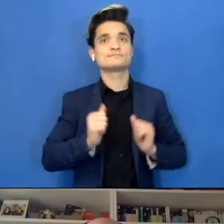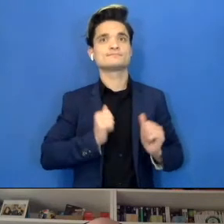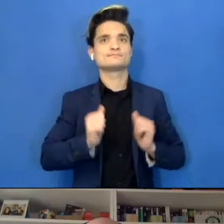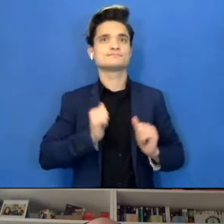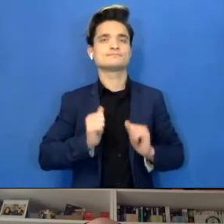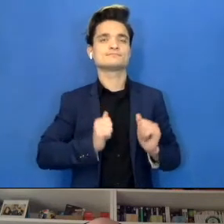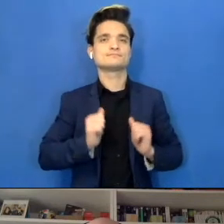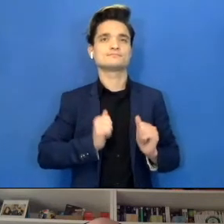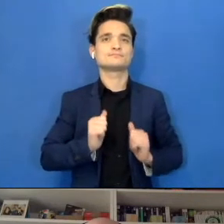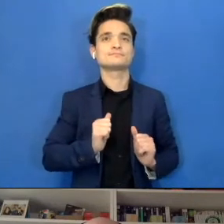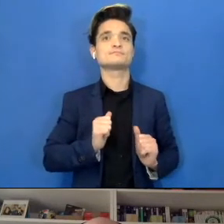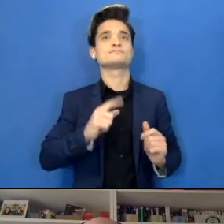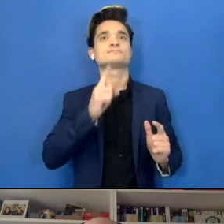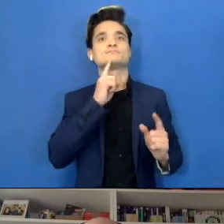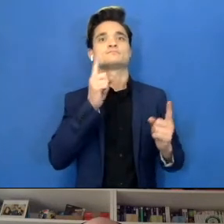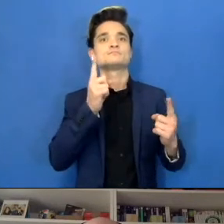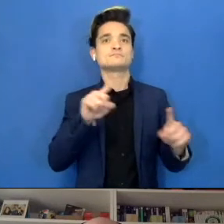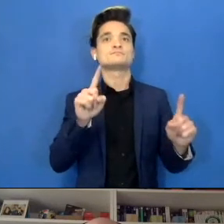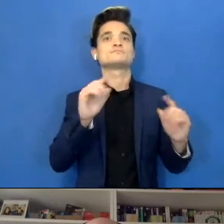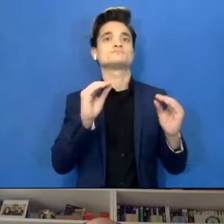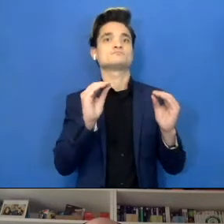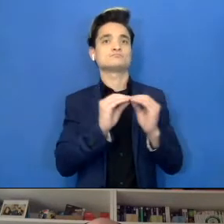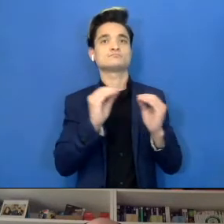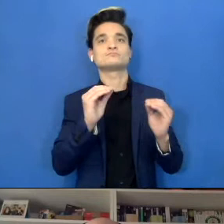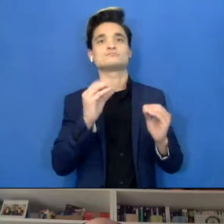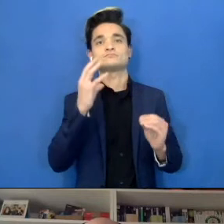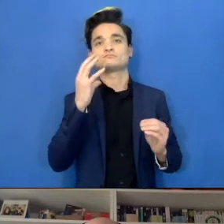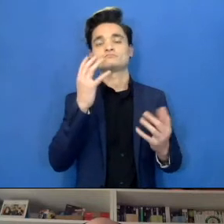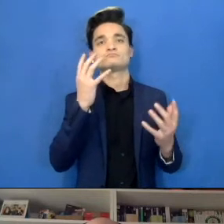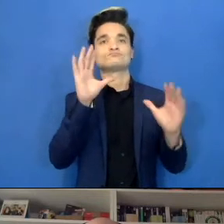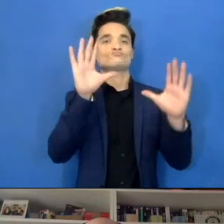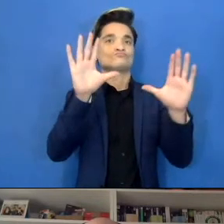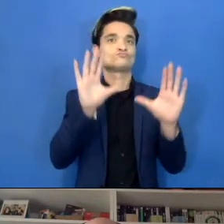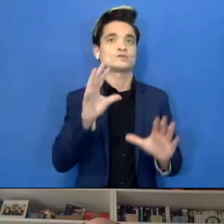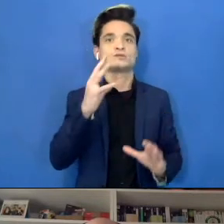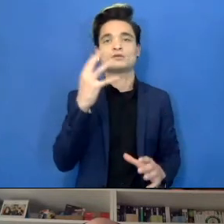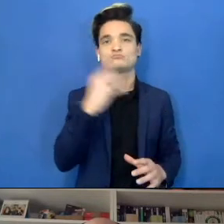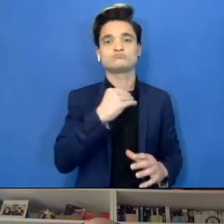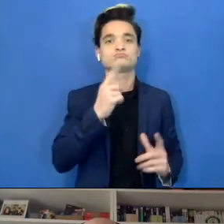So yes, let's say no if we want to. Paolo.